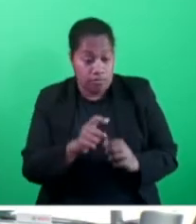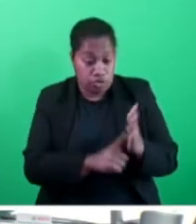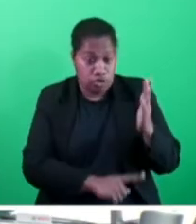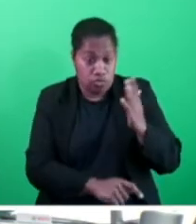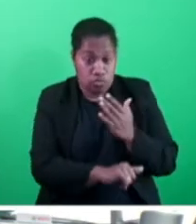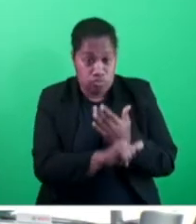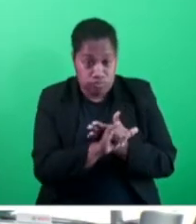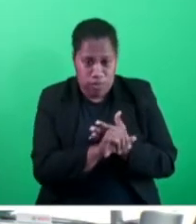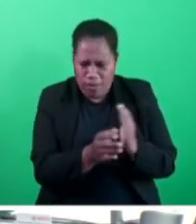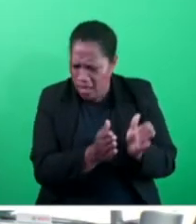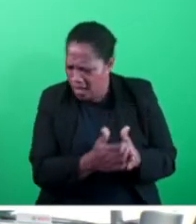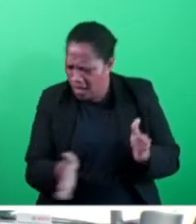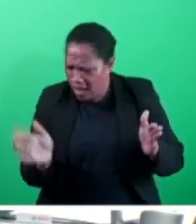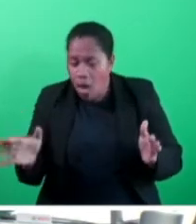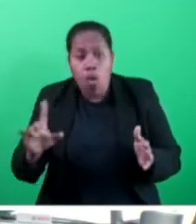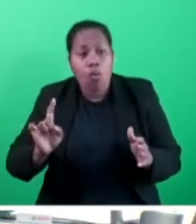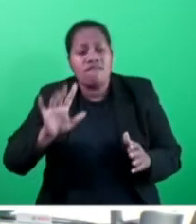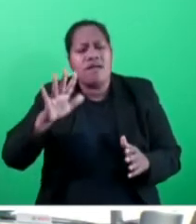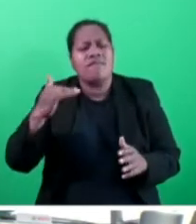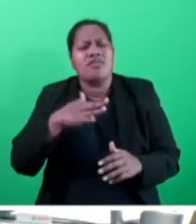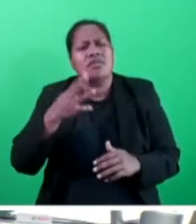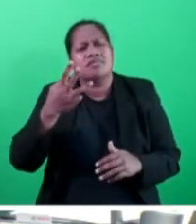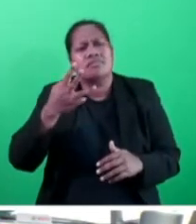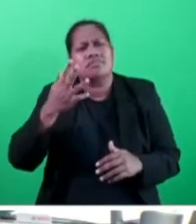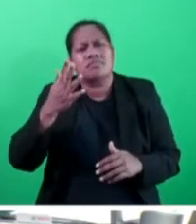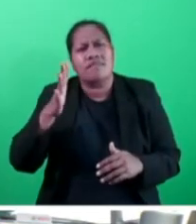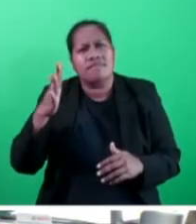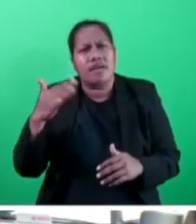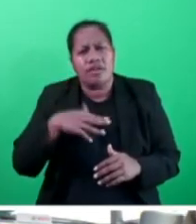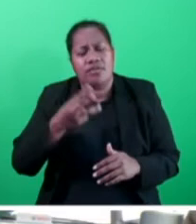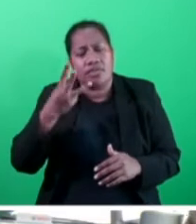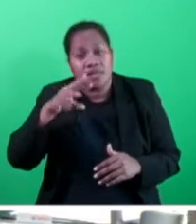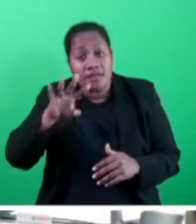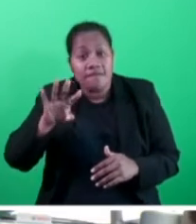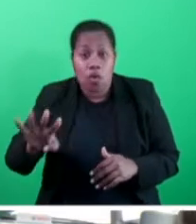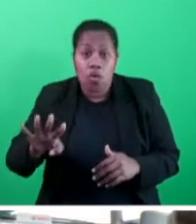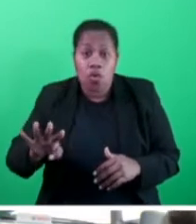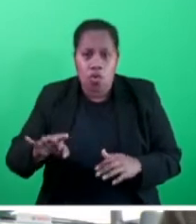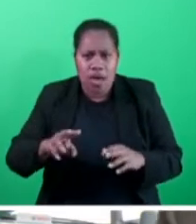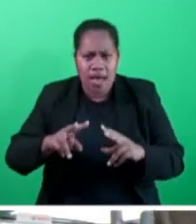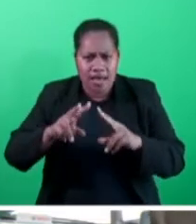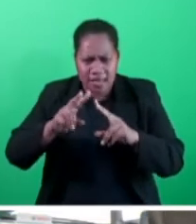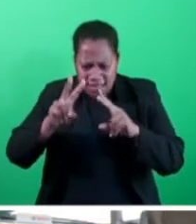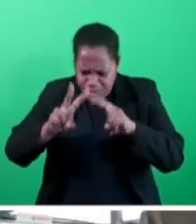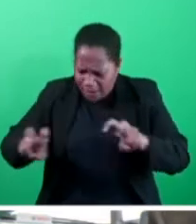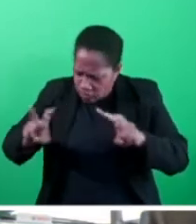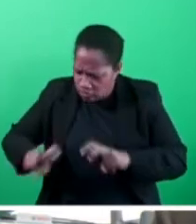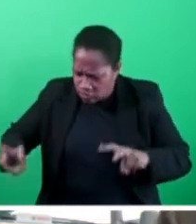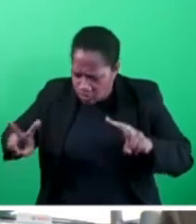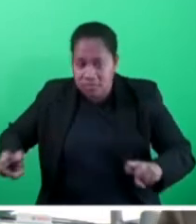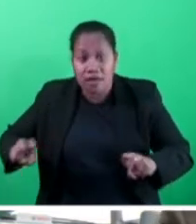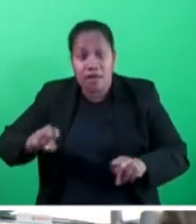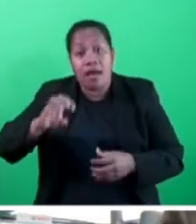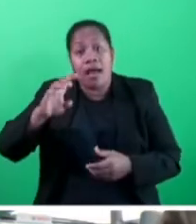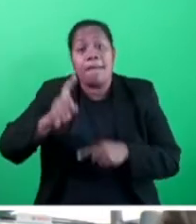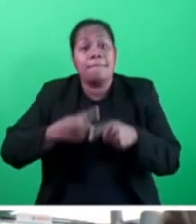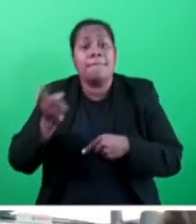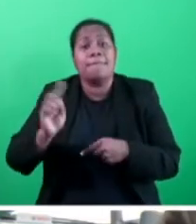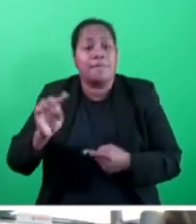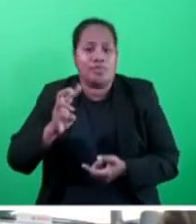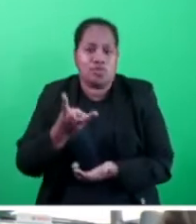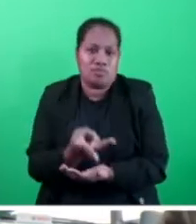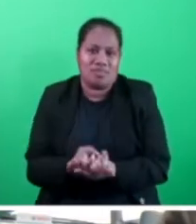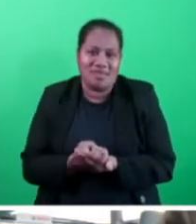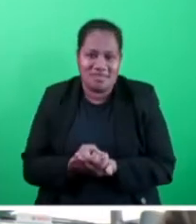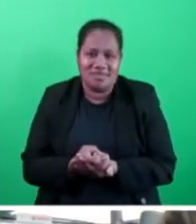of 5,534 inspections in the national minimum wage sector. Mr. Speaker said the overall